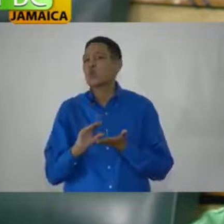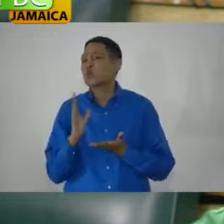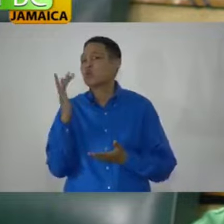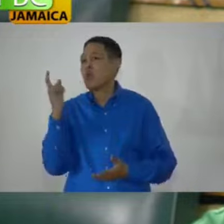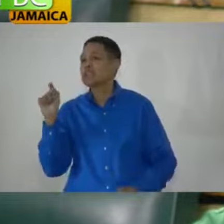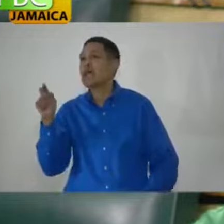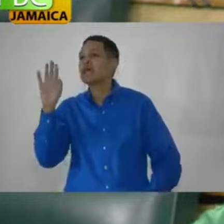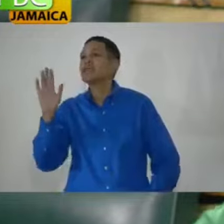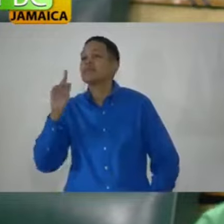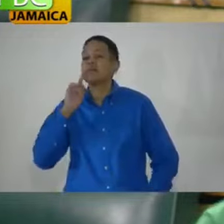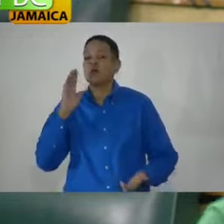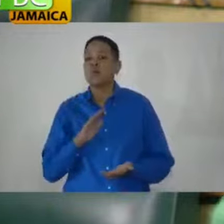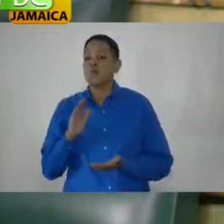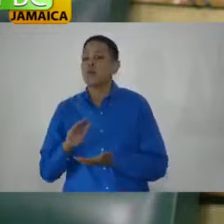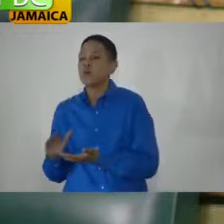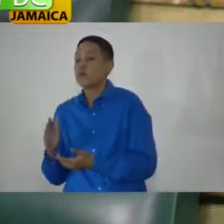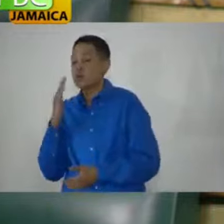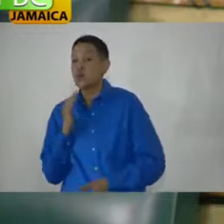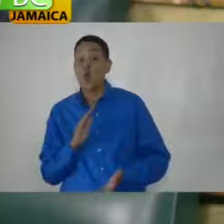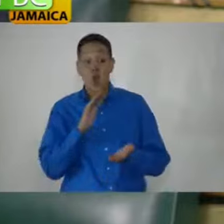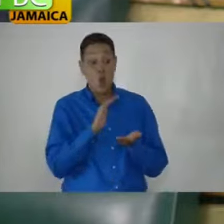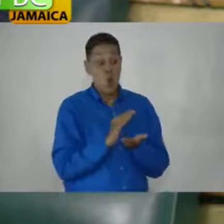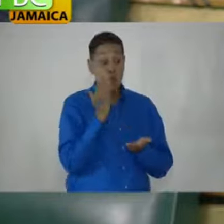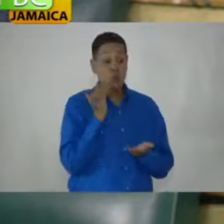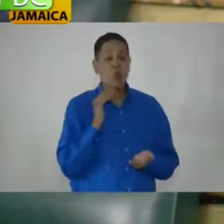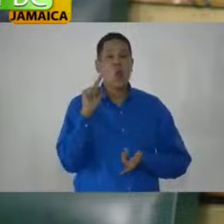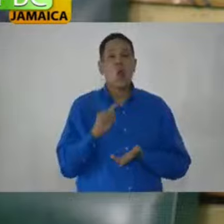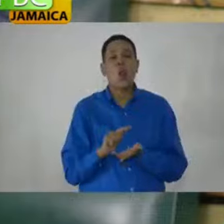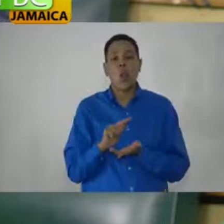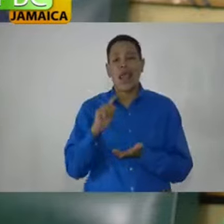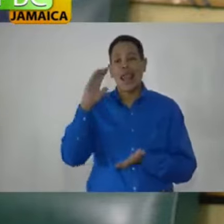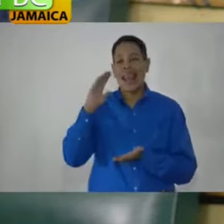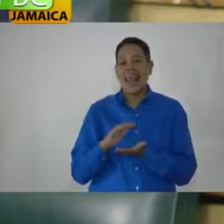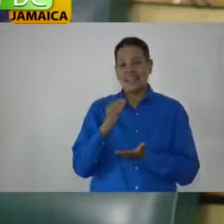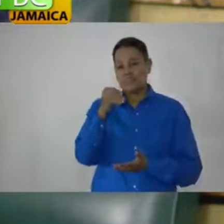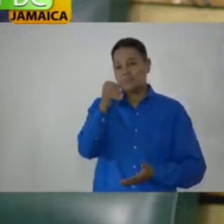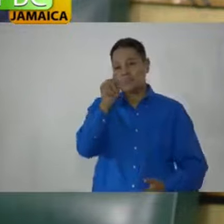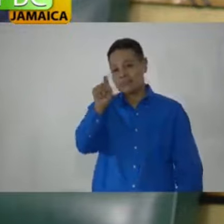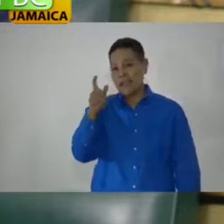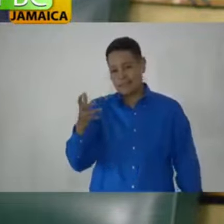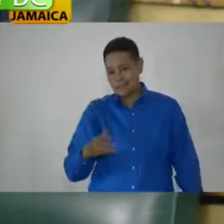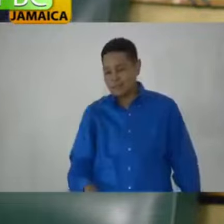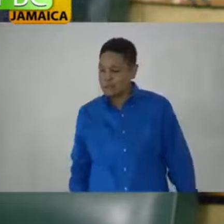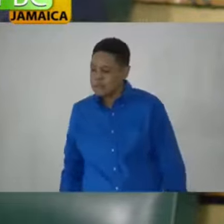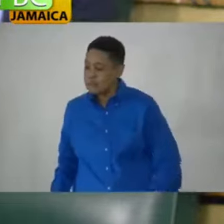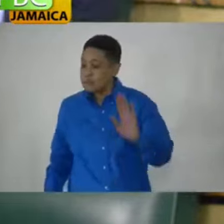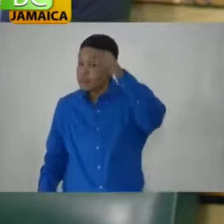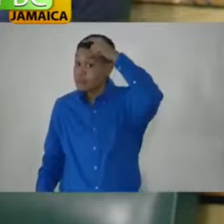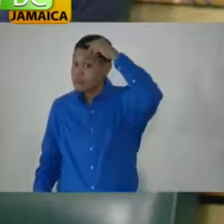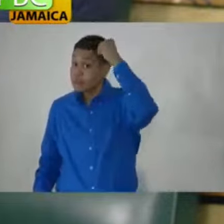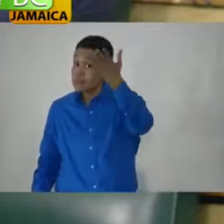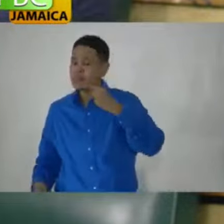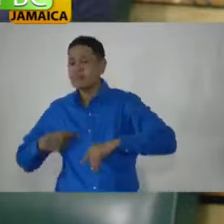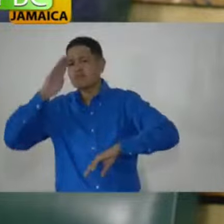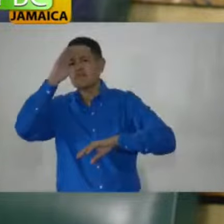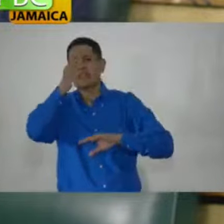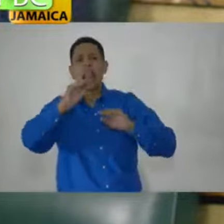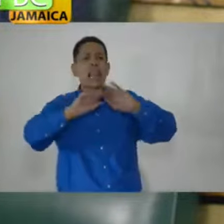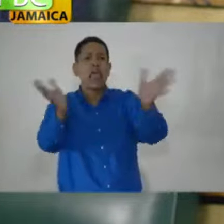their products. The lower the sugar, the lower the tax. Madam Speaker, I also want to signal